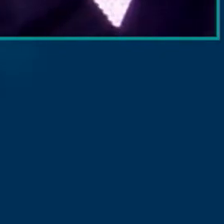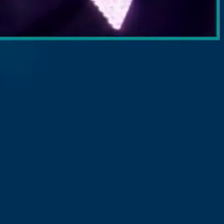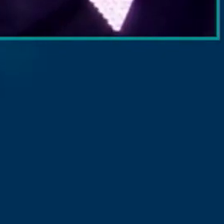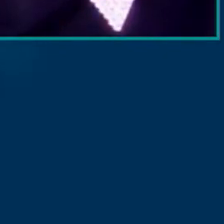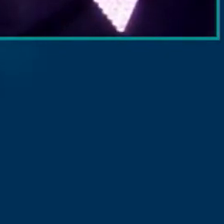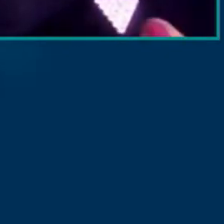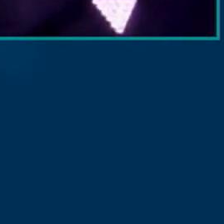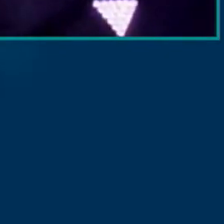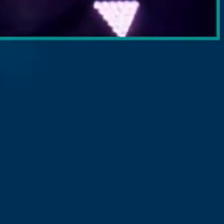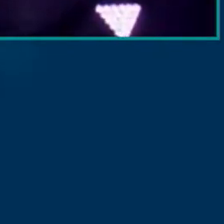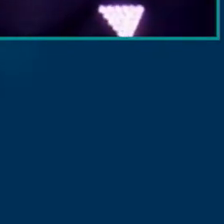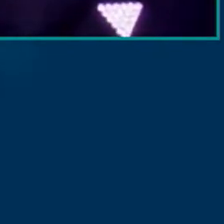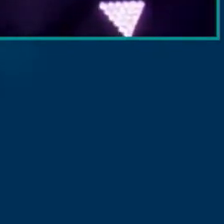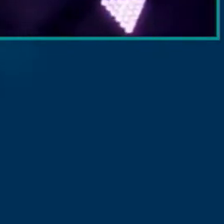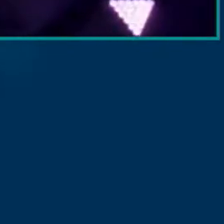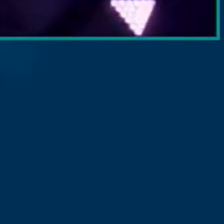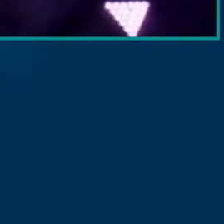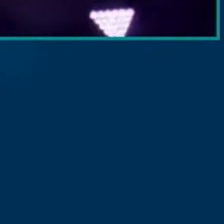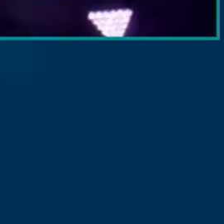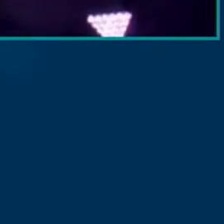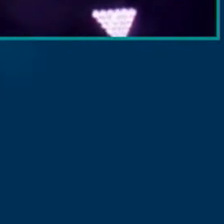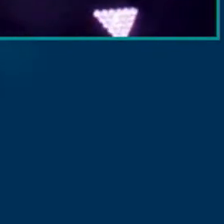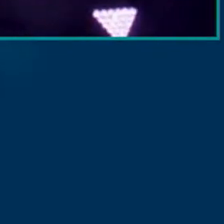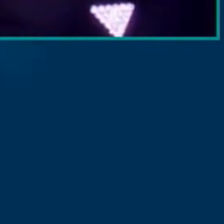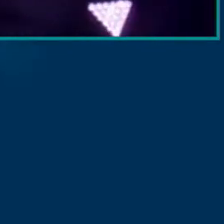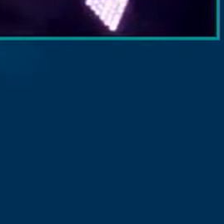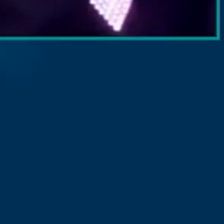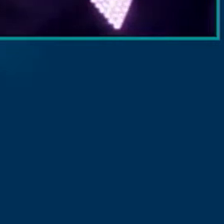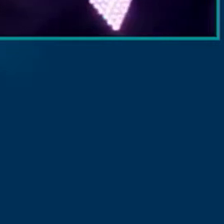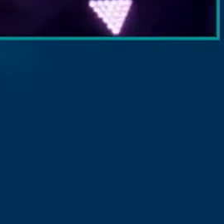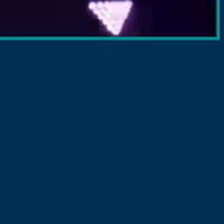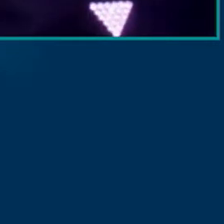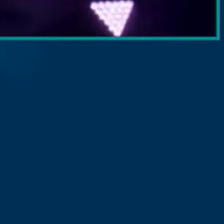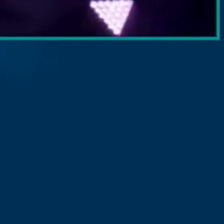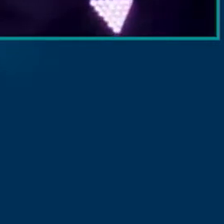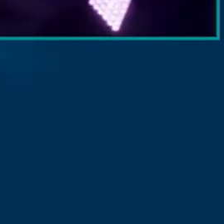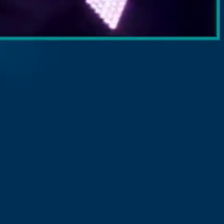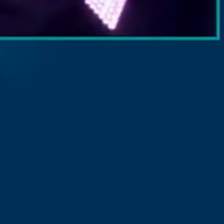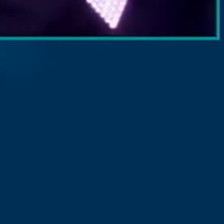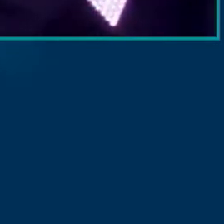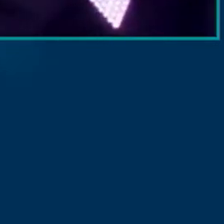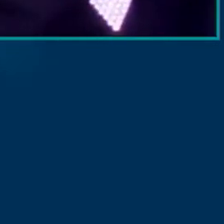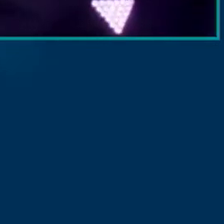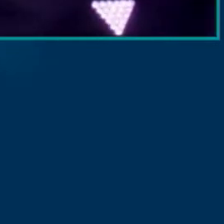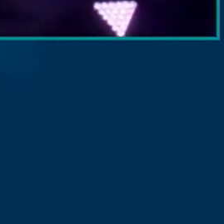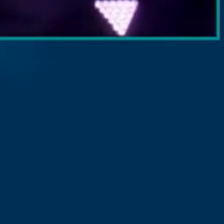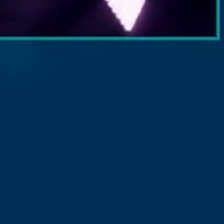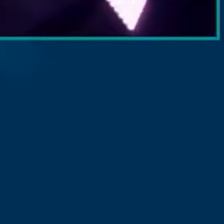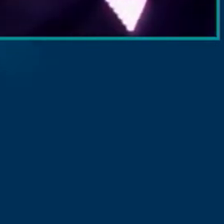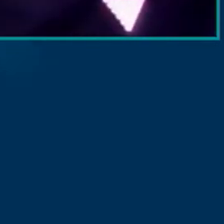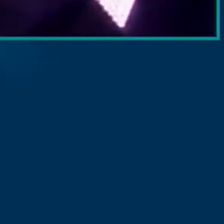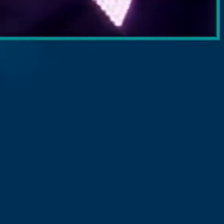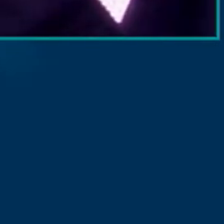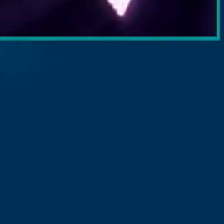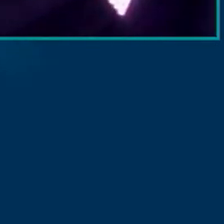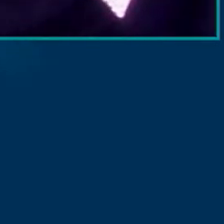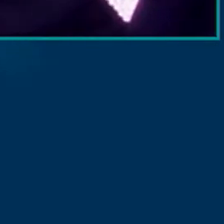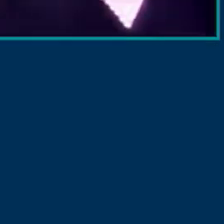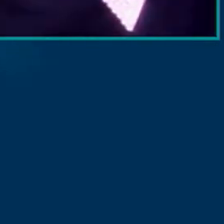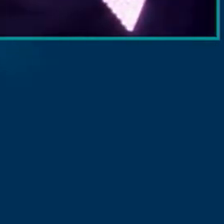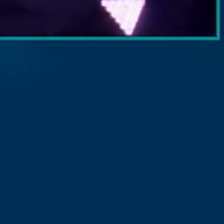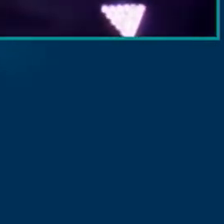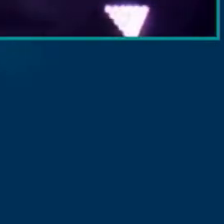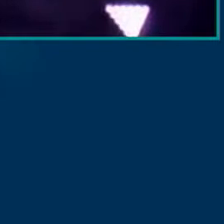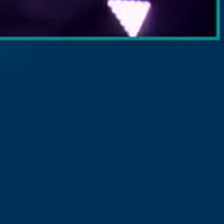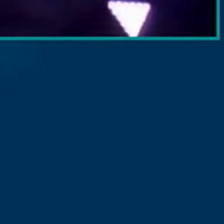implemented. They are so important because they make it possible to identify and prevent